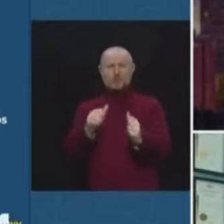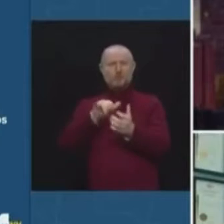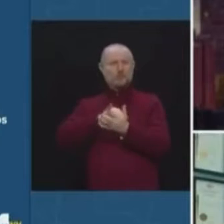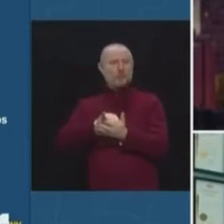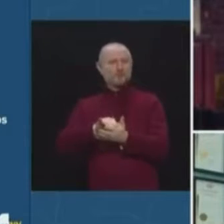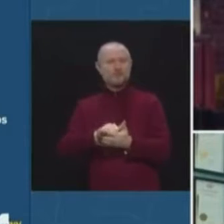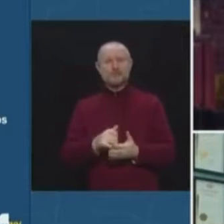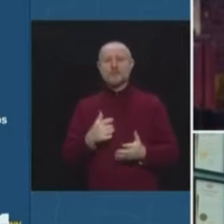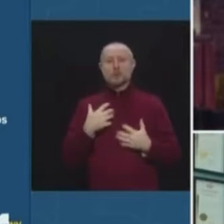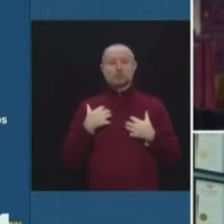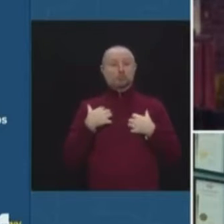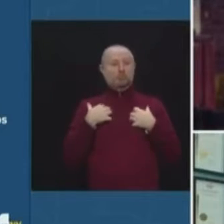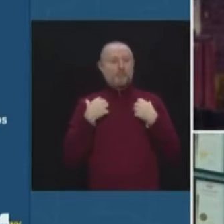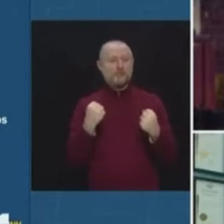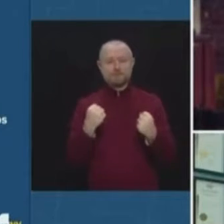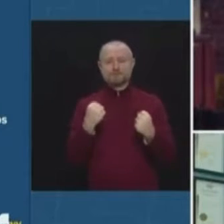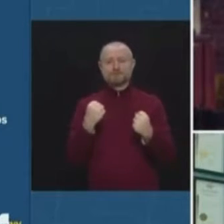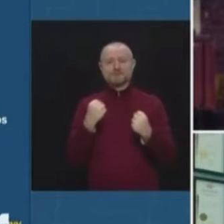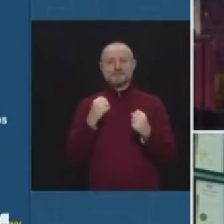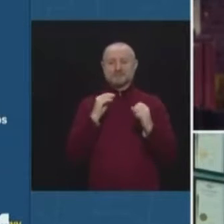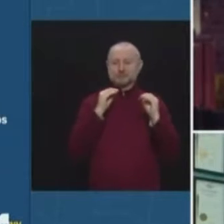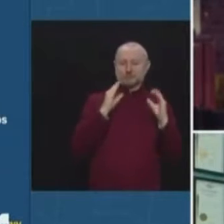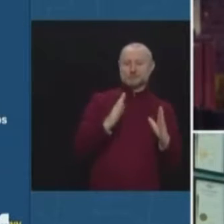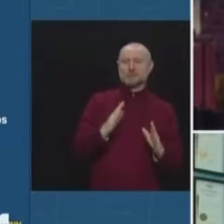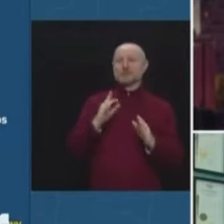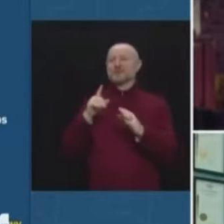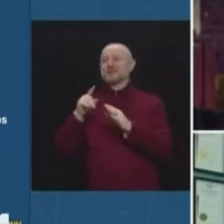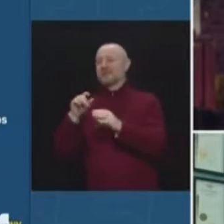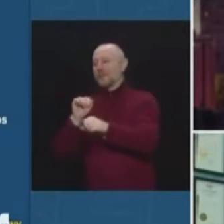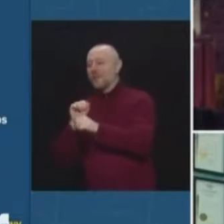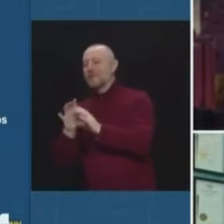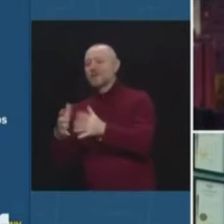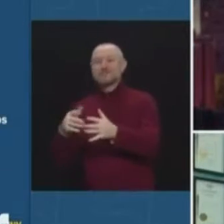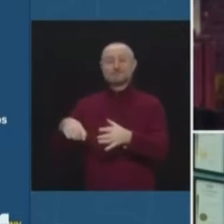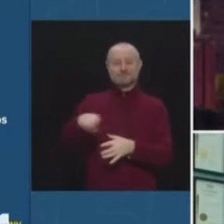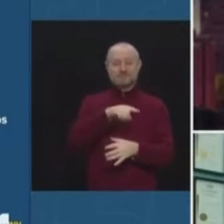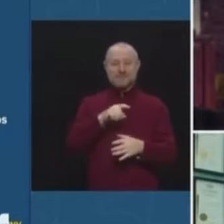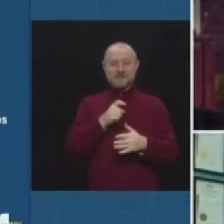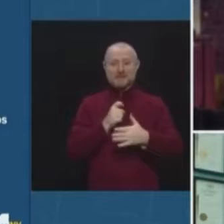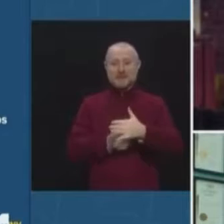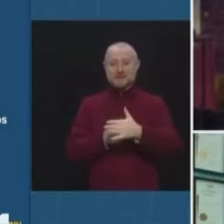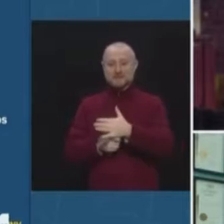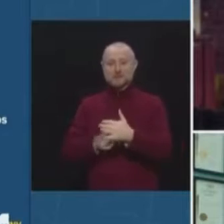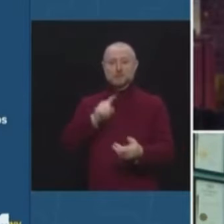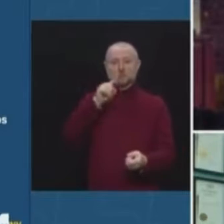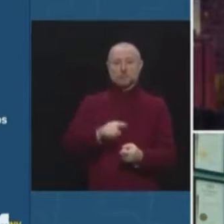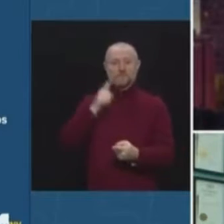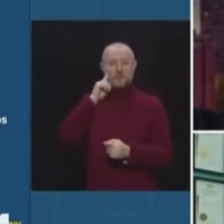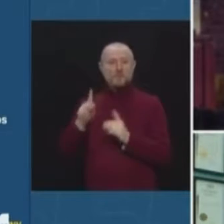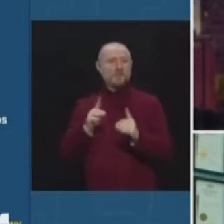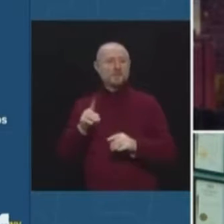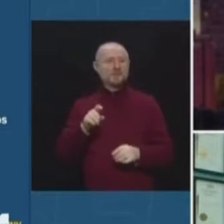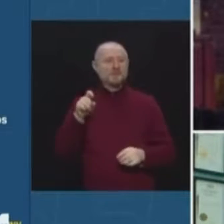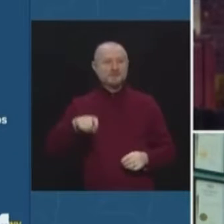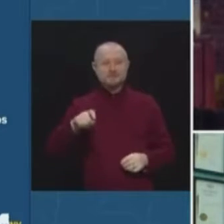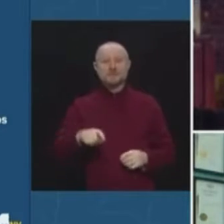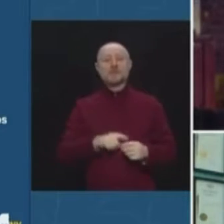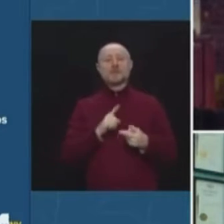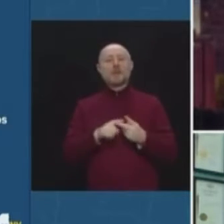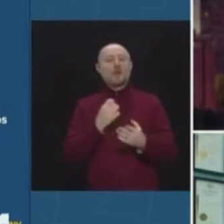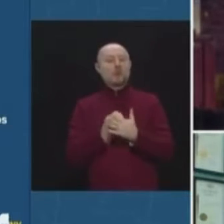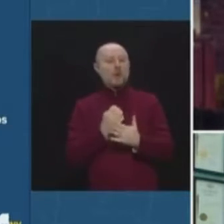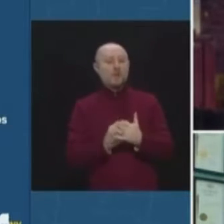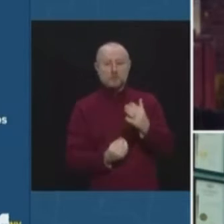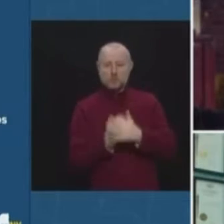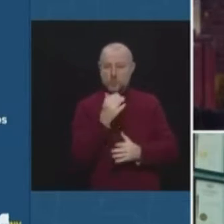advocates were hoping for. Is this an issue that you might be willing to raise taxes for? Well, I